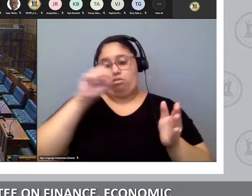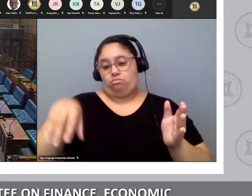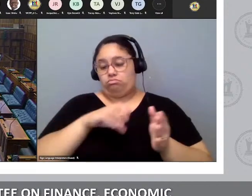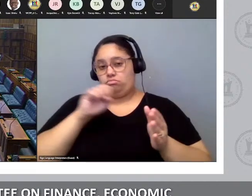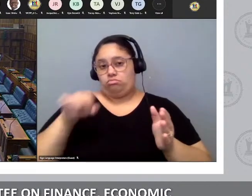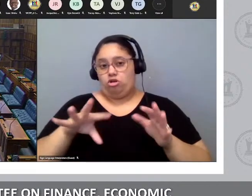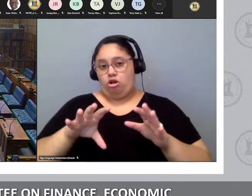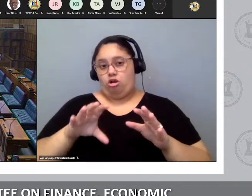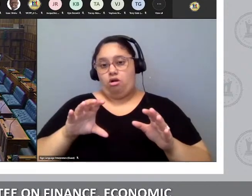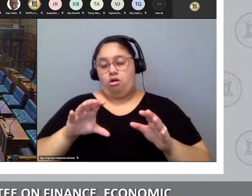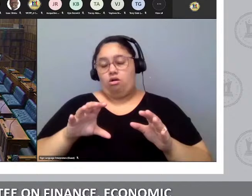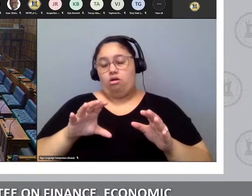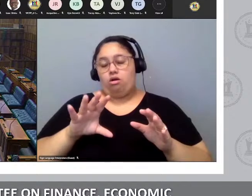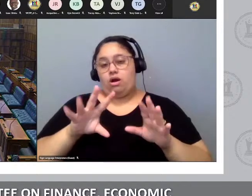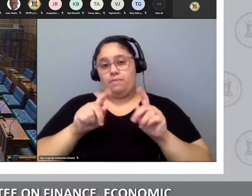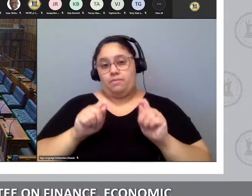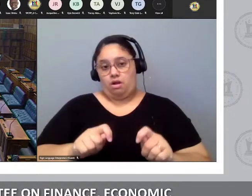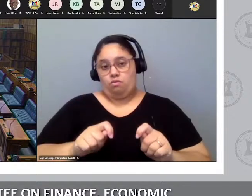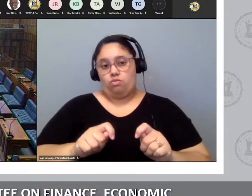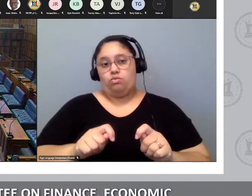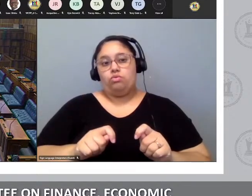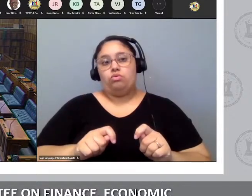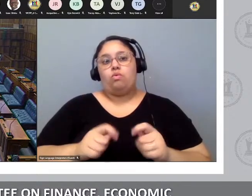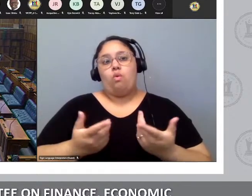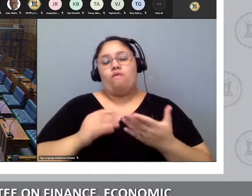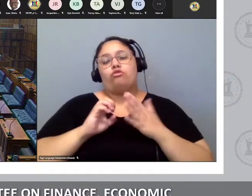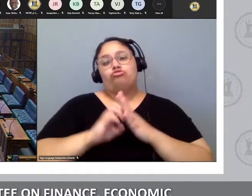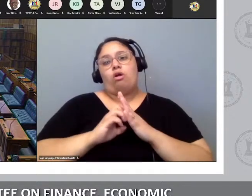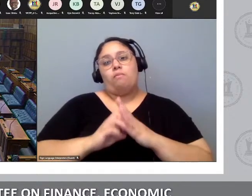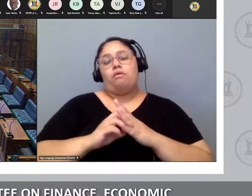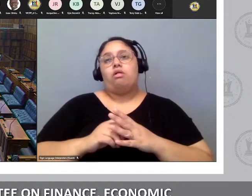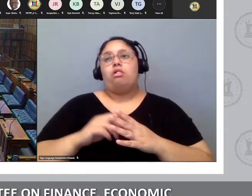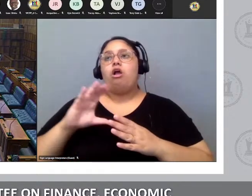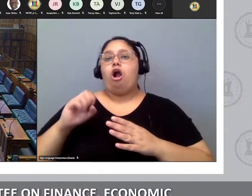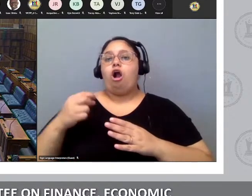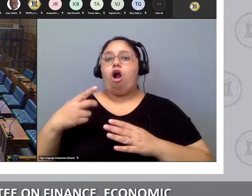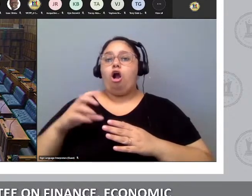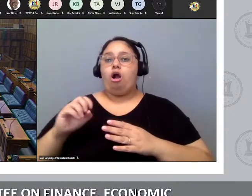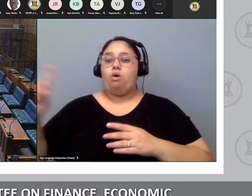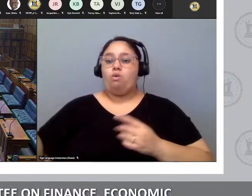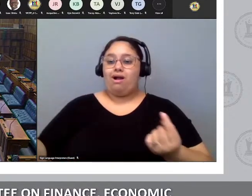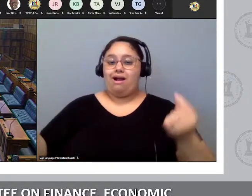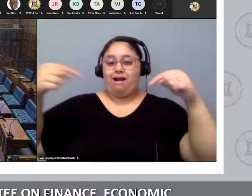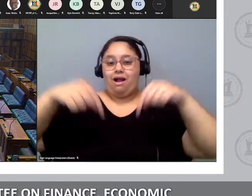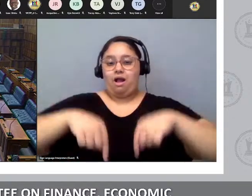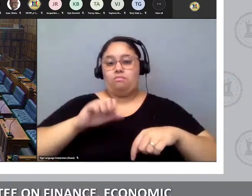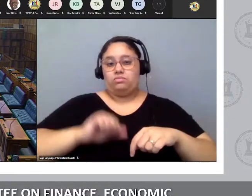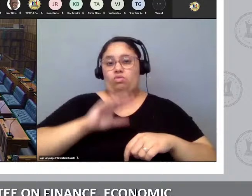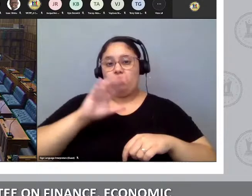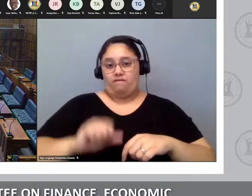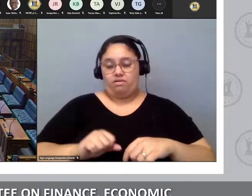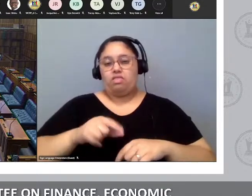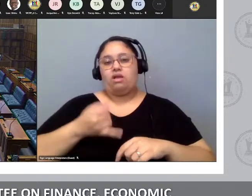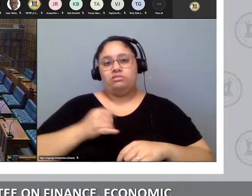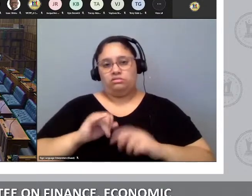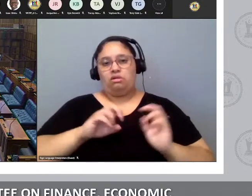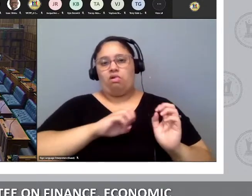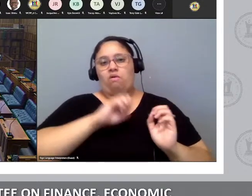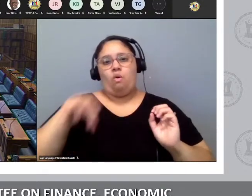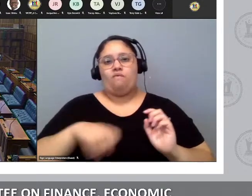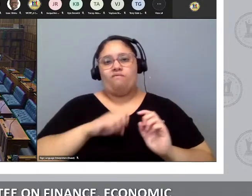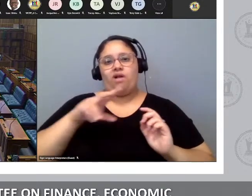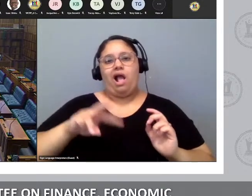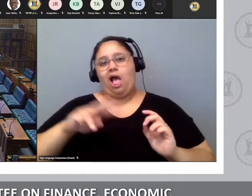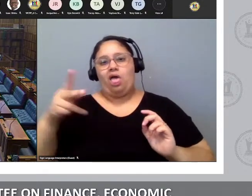use the discharge leg first for cargos that might be coming into South Africa and destined into Cape Town they will still get offloaded in